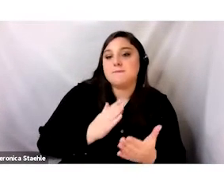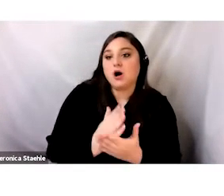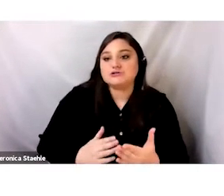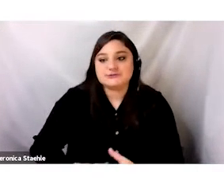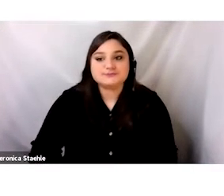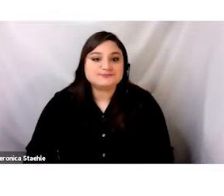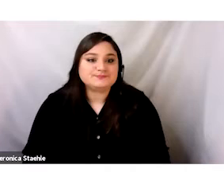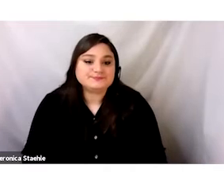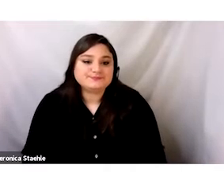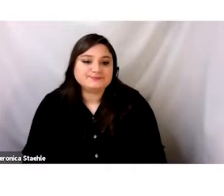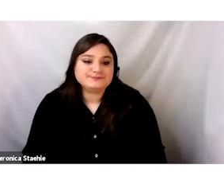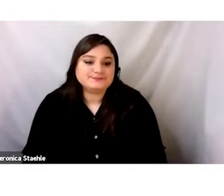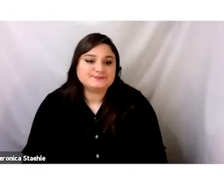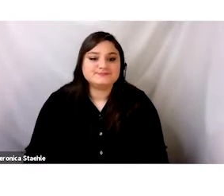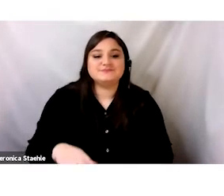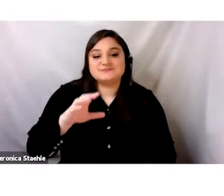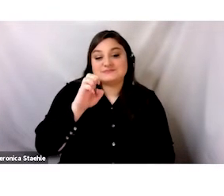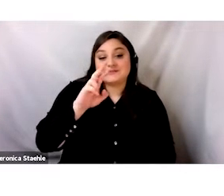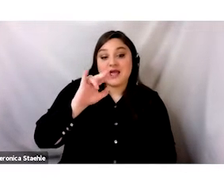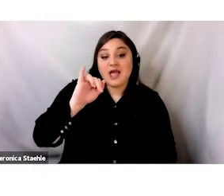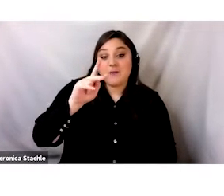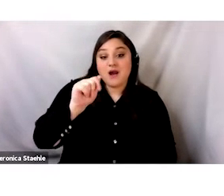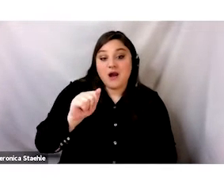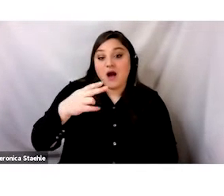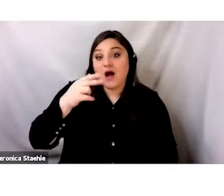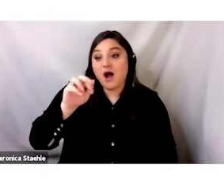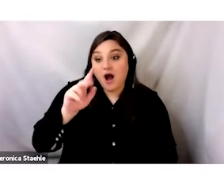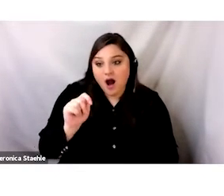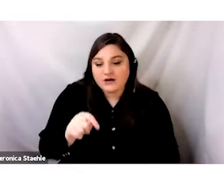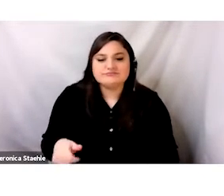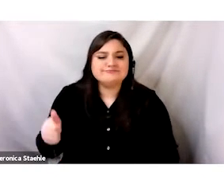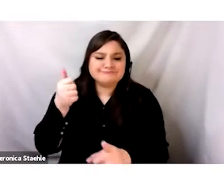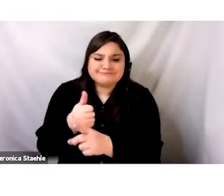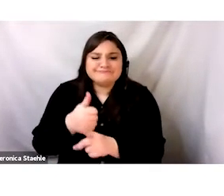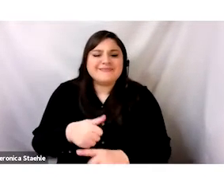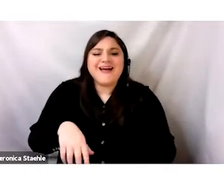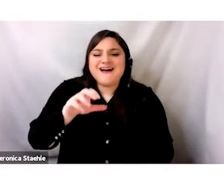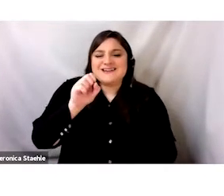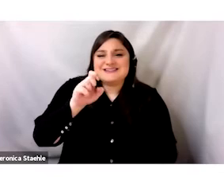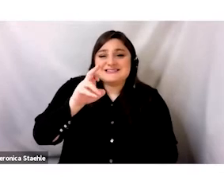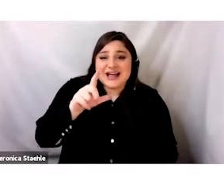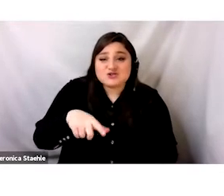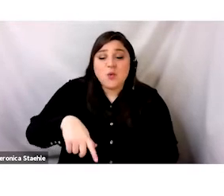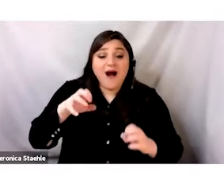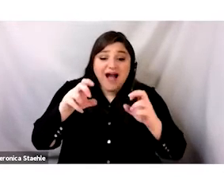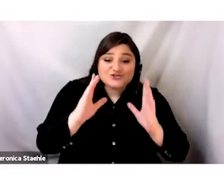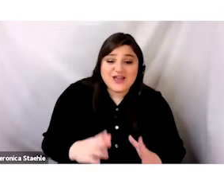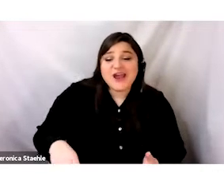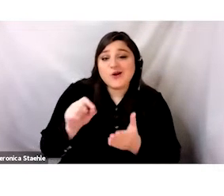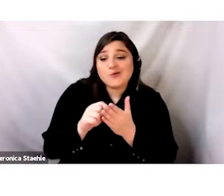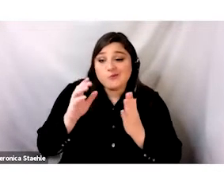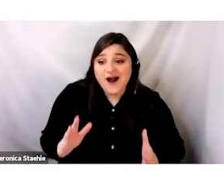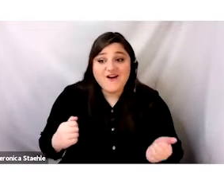Erica Hart, a sexuality educator, writer, activist. Please follow them on all forms of social media. I love them. They